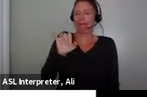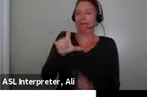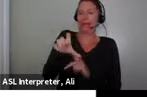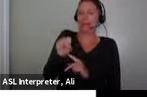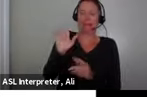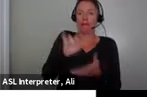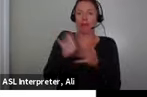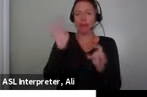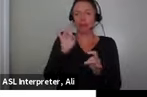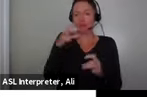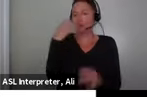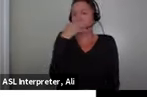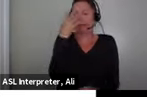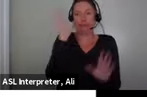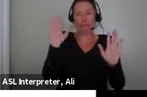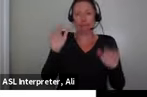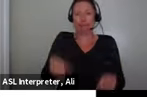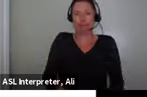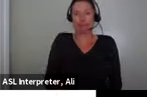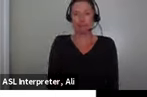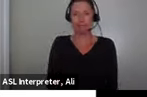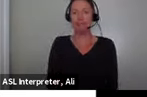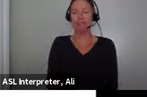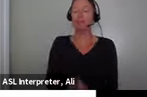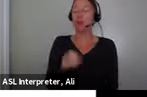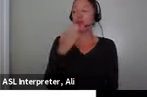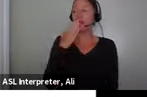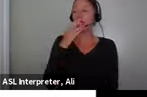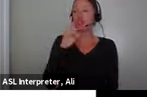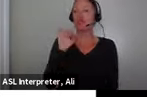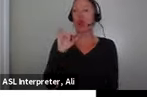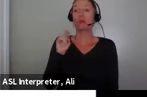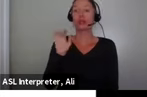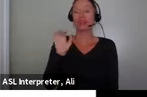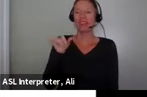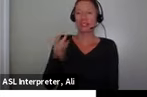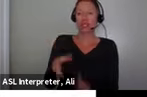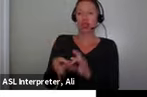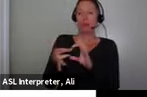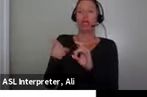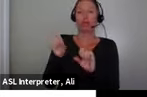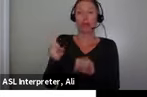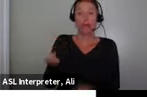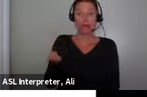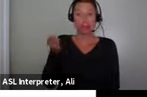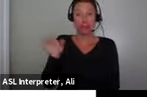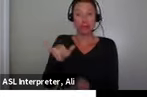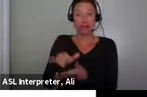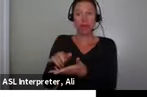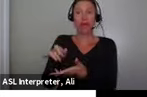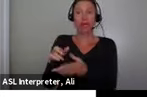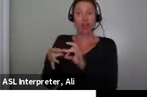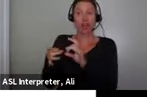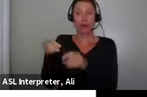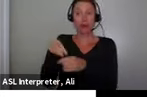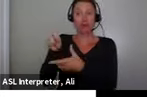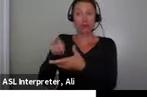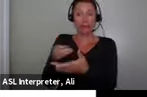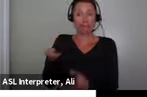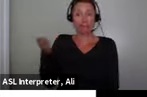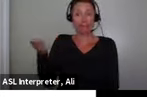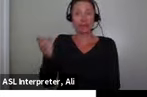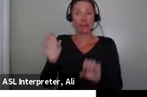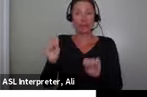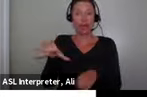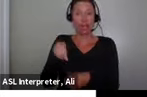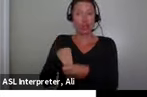Thank you, Robert. That was the comment. Please submit those comments in writing so we